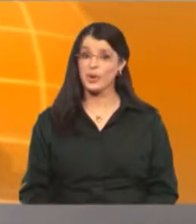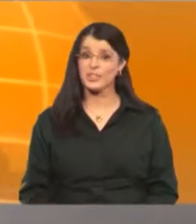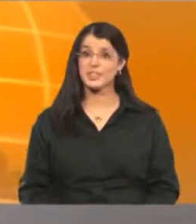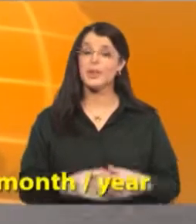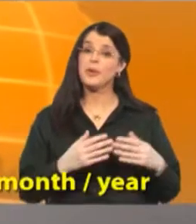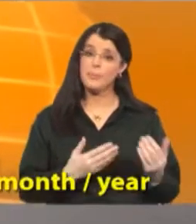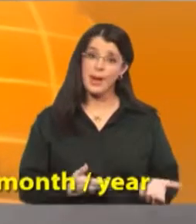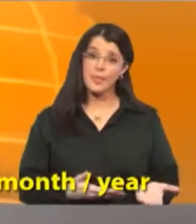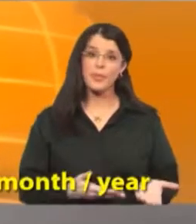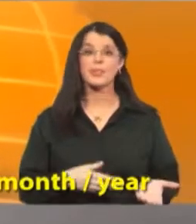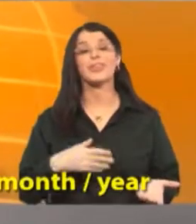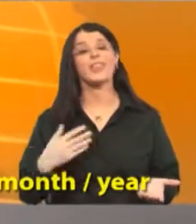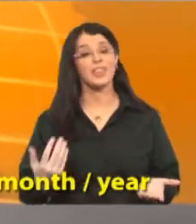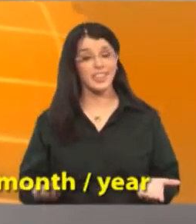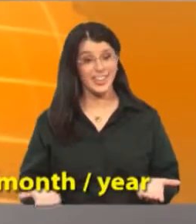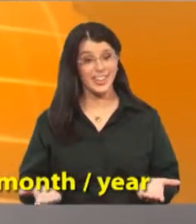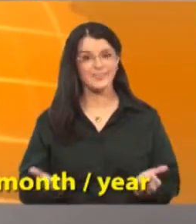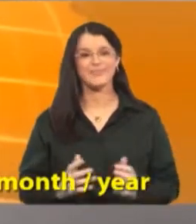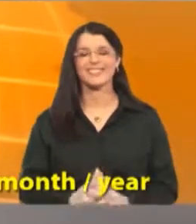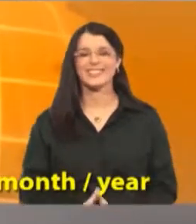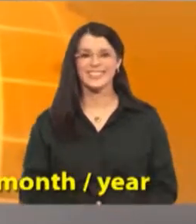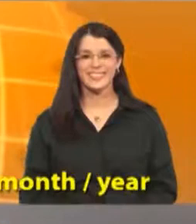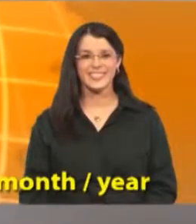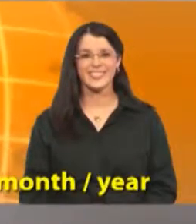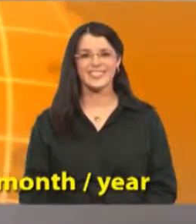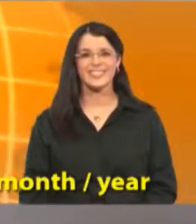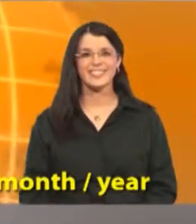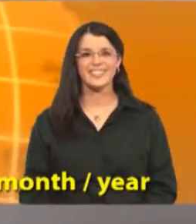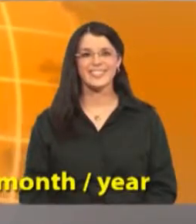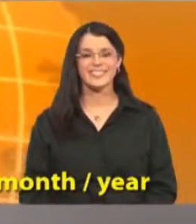And of course, month, year.